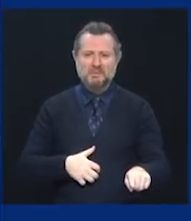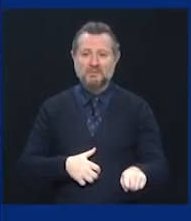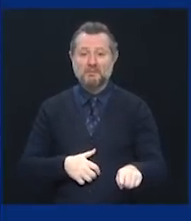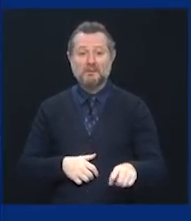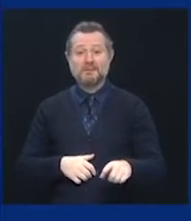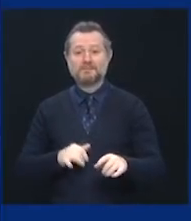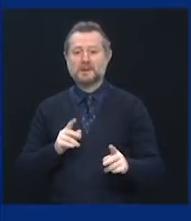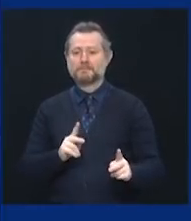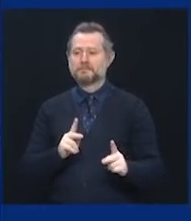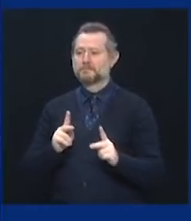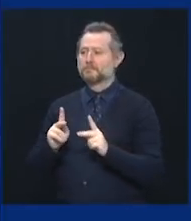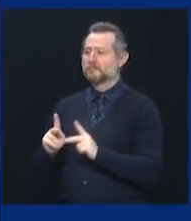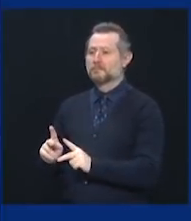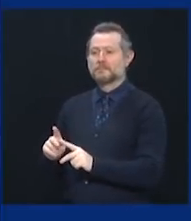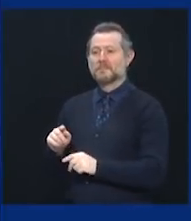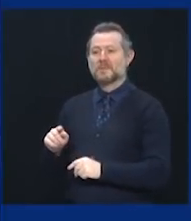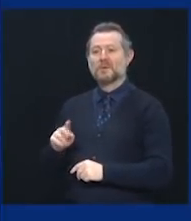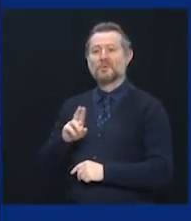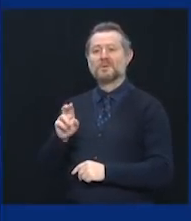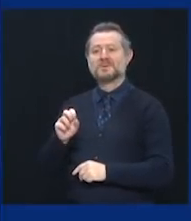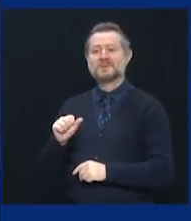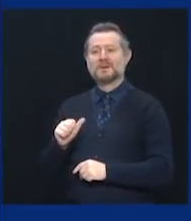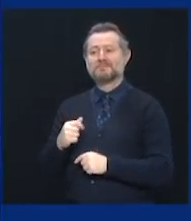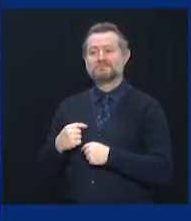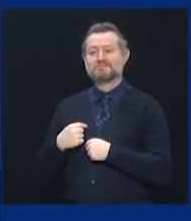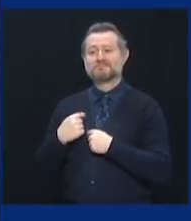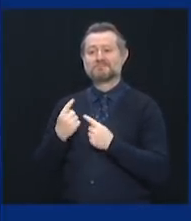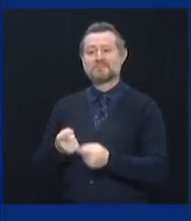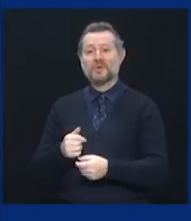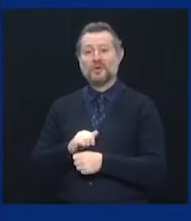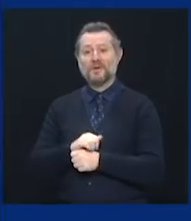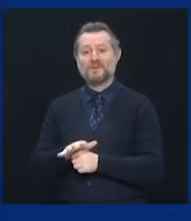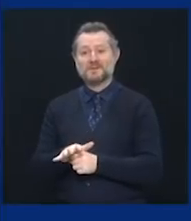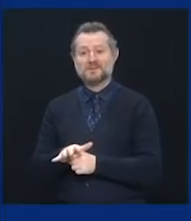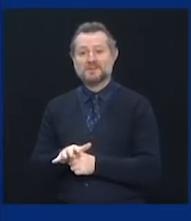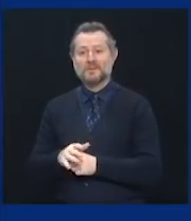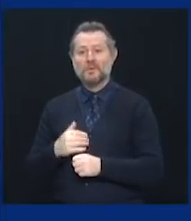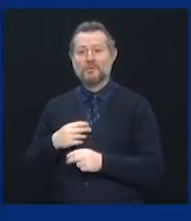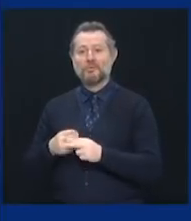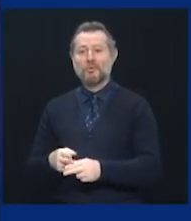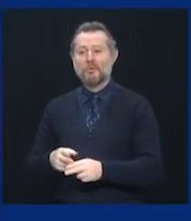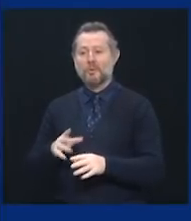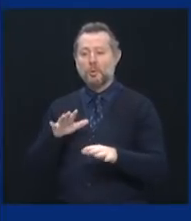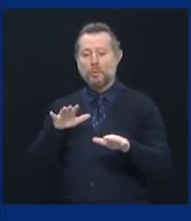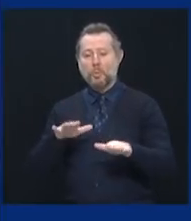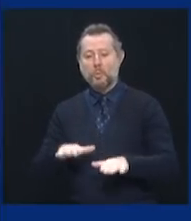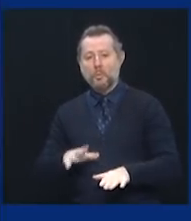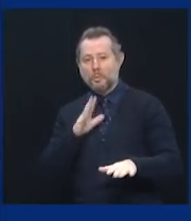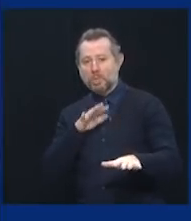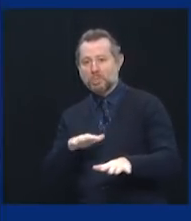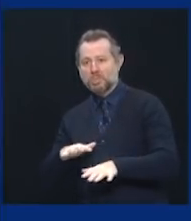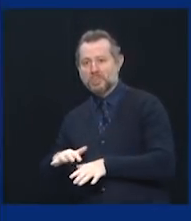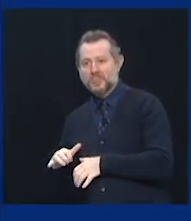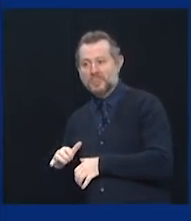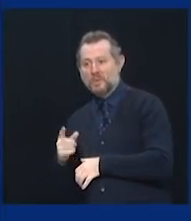We've seen low tide in America and all the ugliness in the bottom. And you know what's on the bottom? Racism,